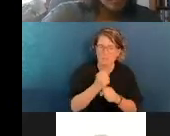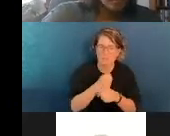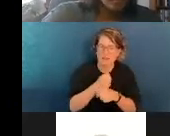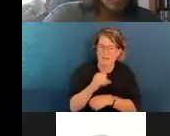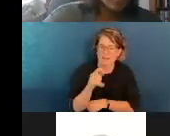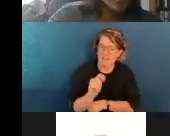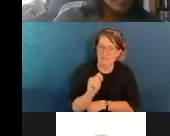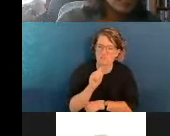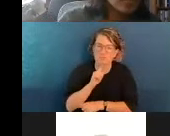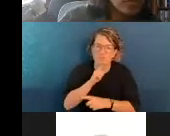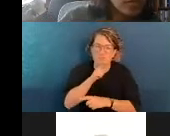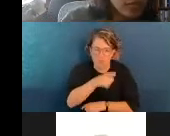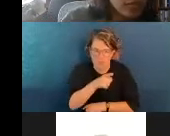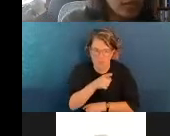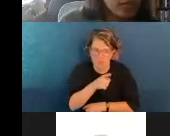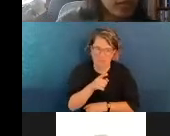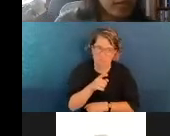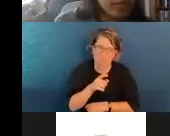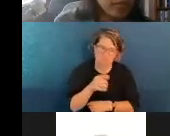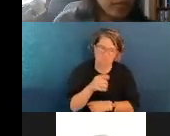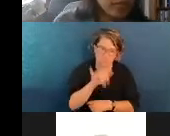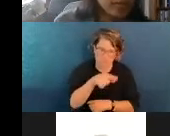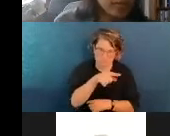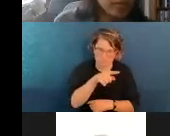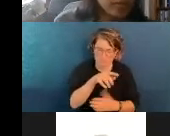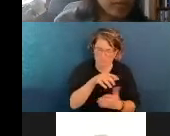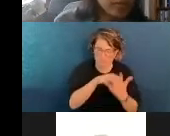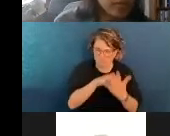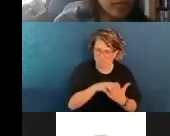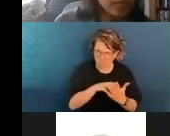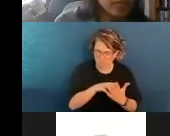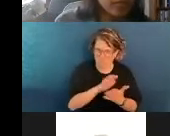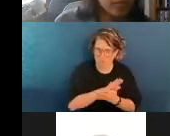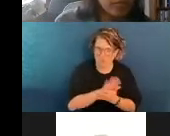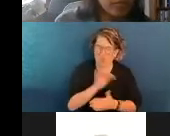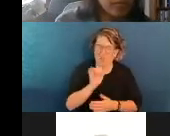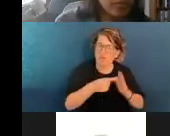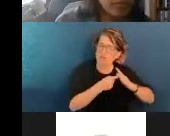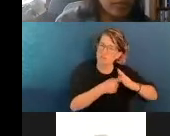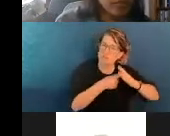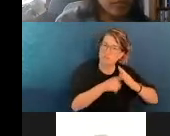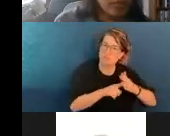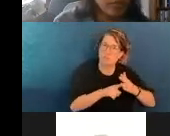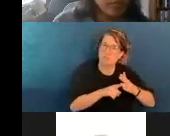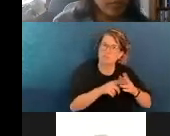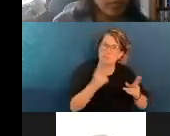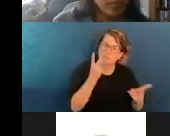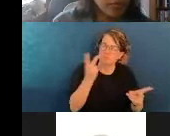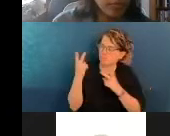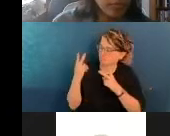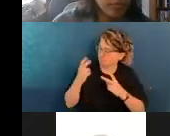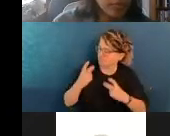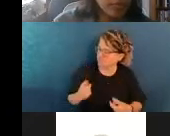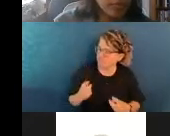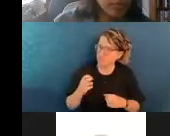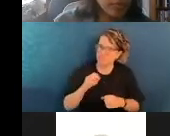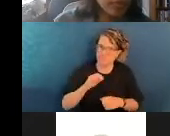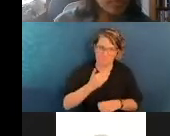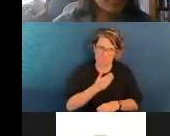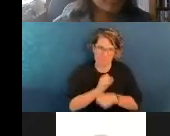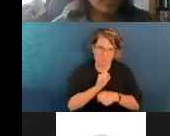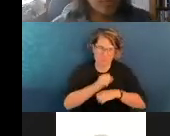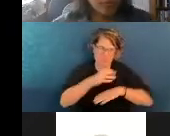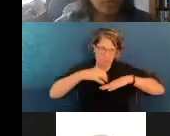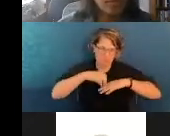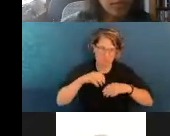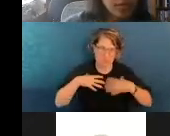Framework. This whole document essentially began as a reflection on the work of the Indigenous Health team. And then with